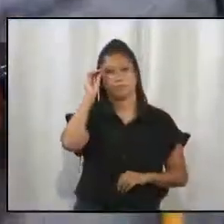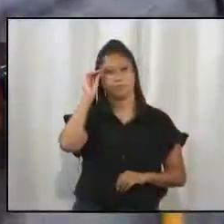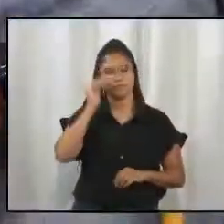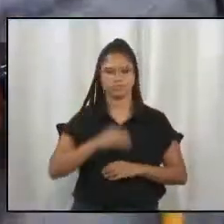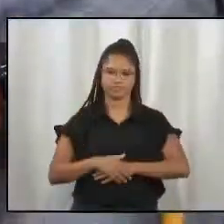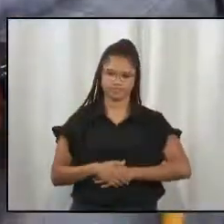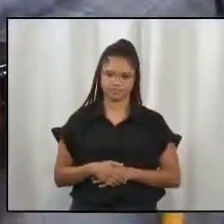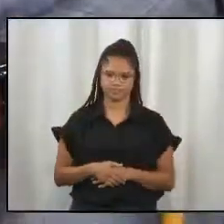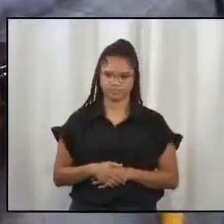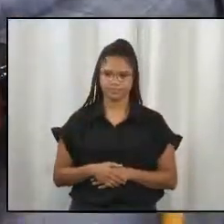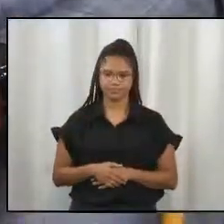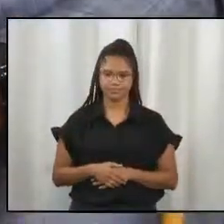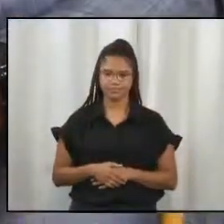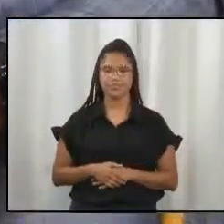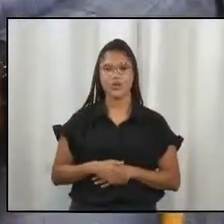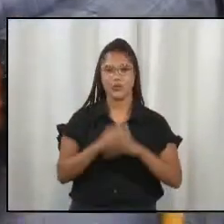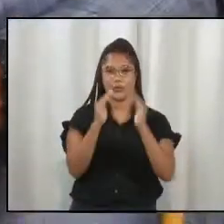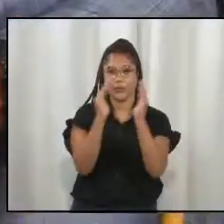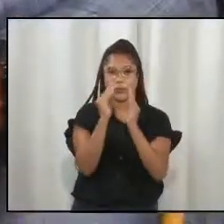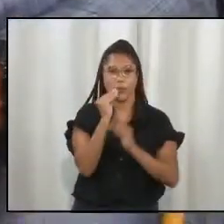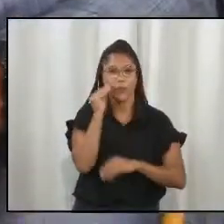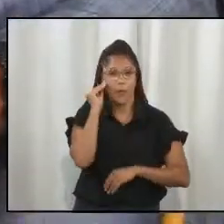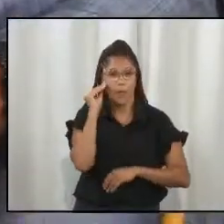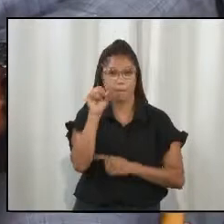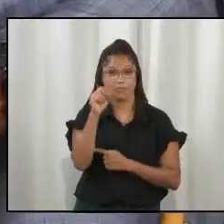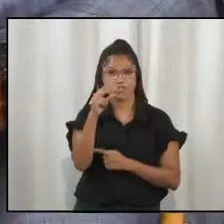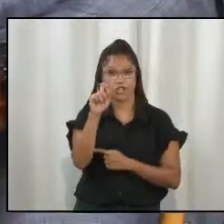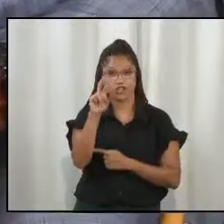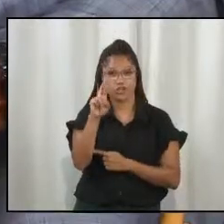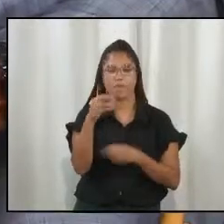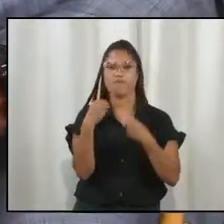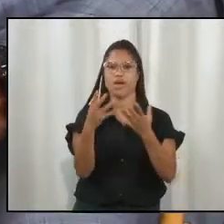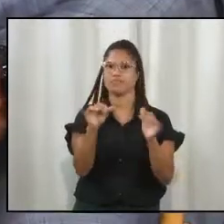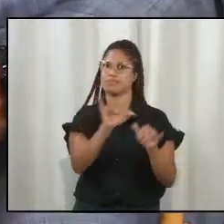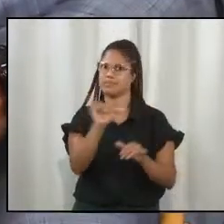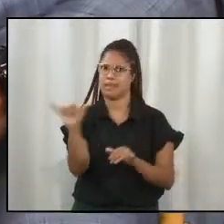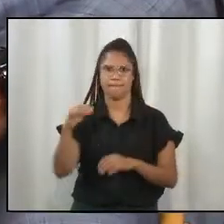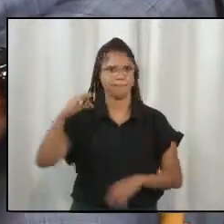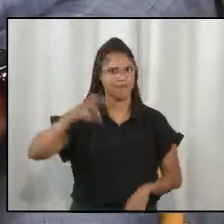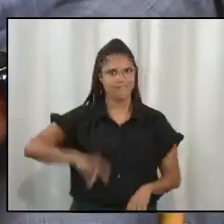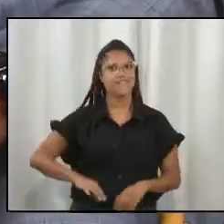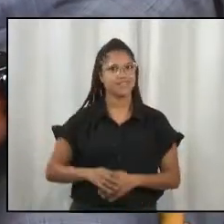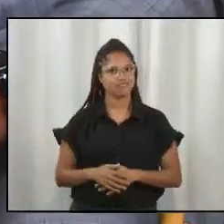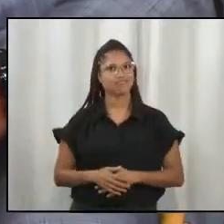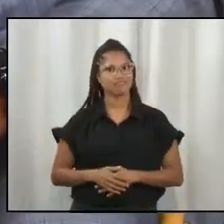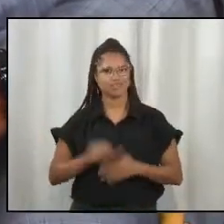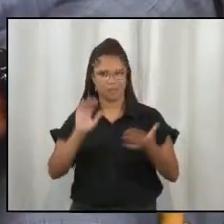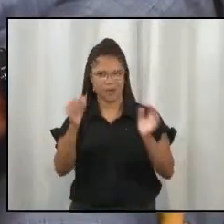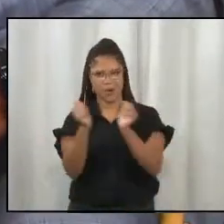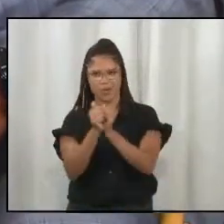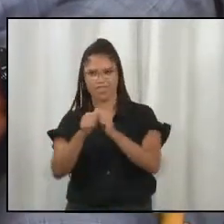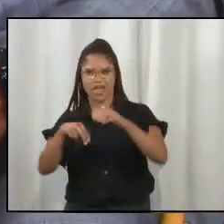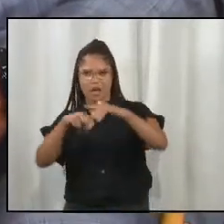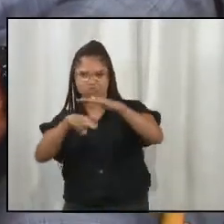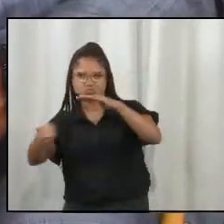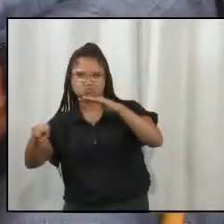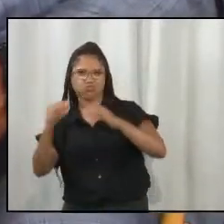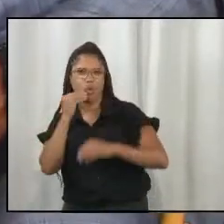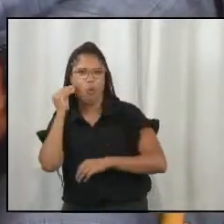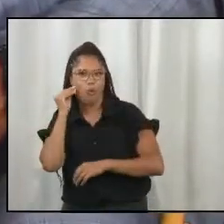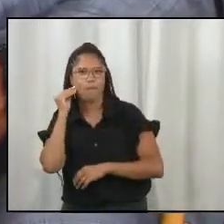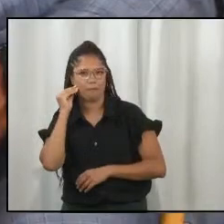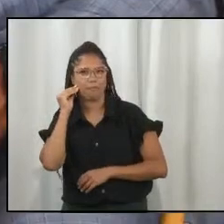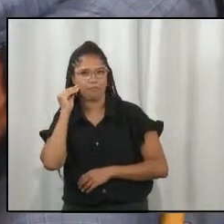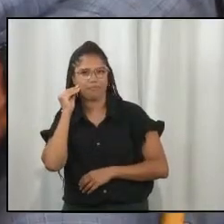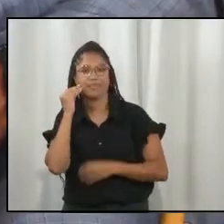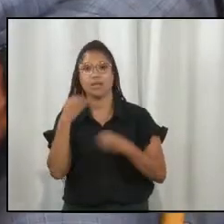So these upcoming tiny home shelters really provide a lot of those same benefits when it comes to congregate or non-congregate housing. So